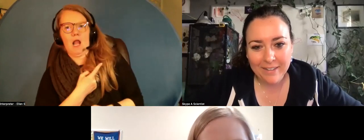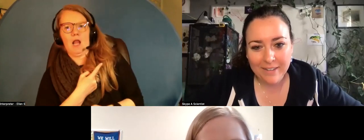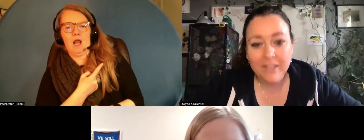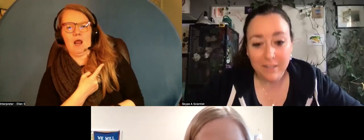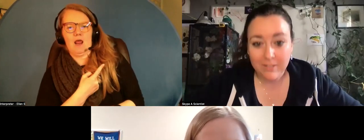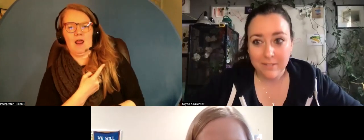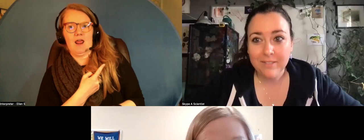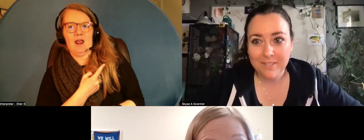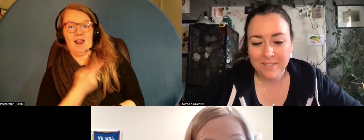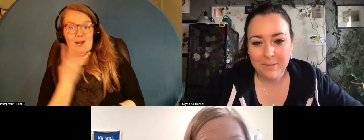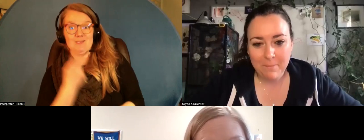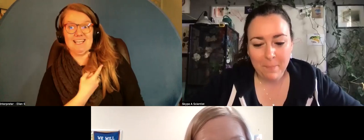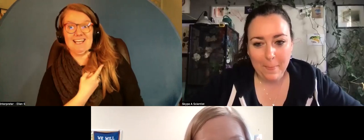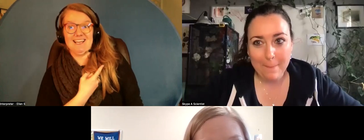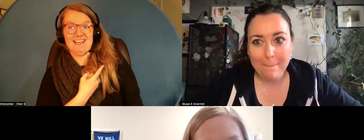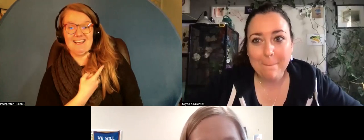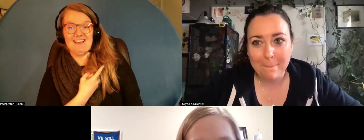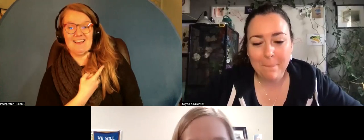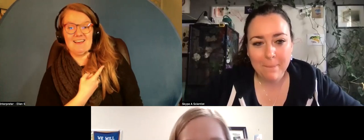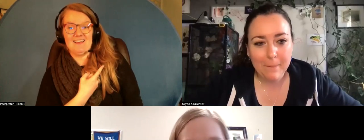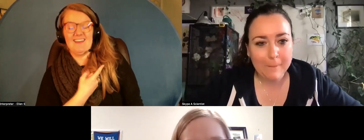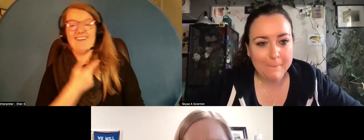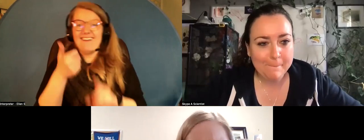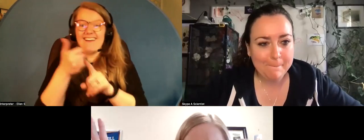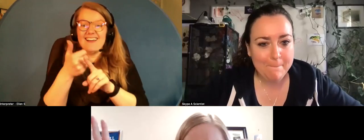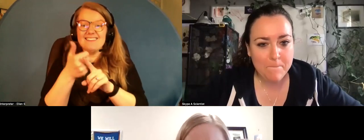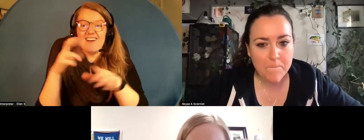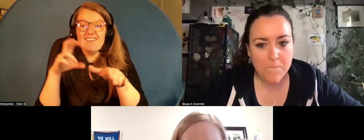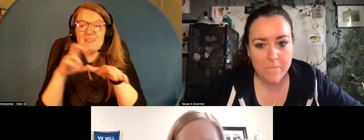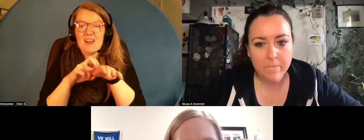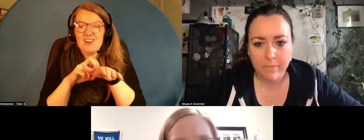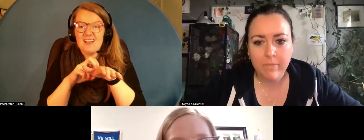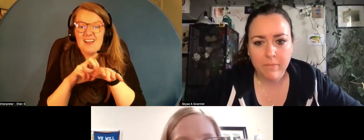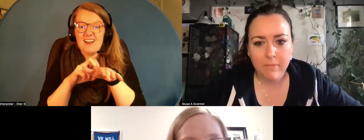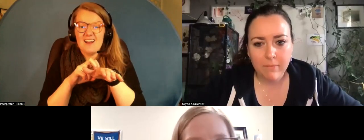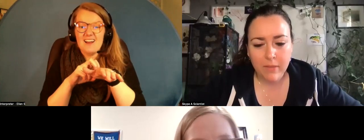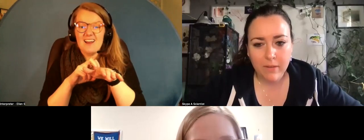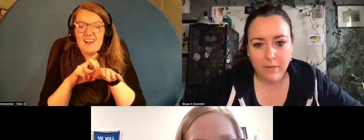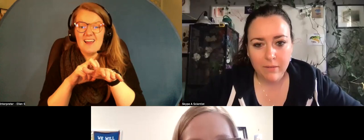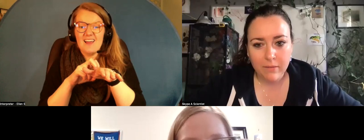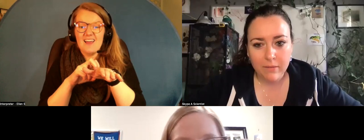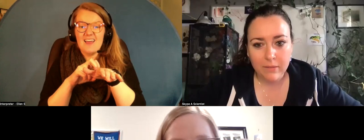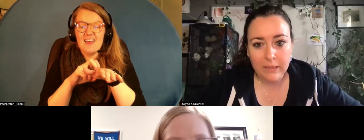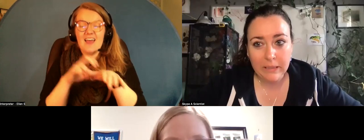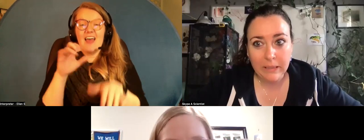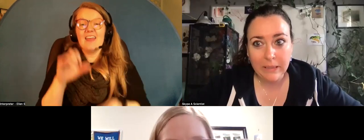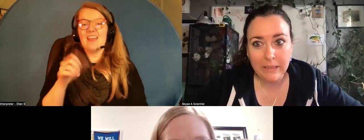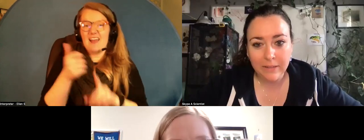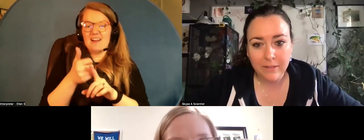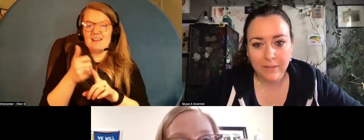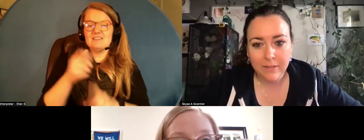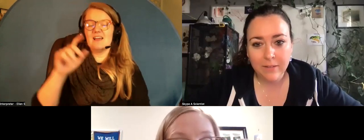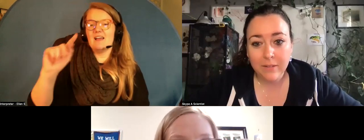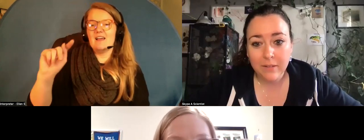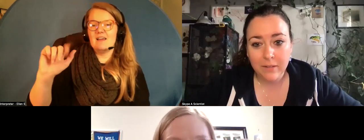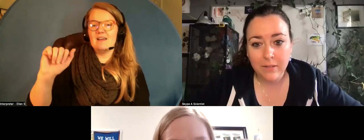Can y'all see this is a parasite behind me. Mm-hmm. And that's like a big picture, but that tapeworm is only like